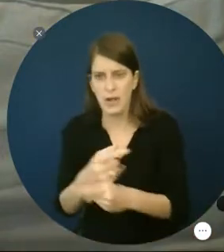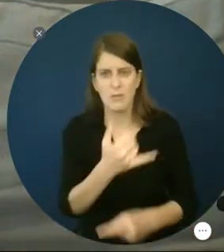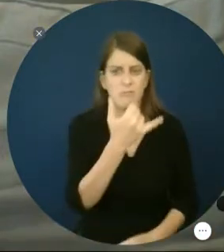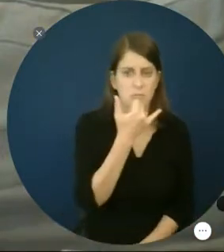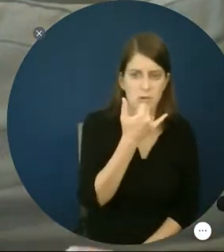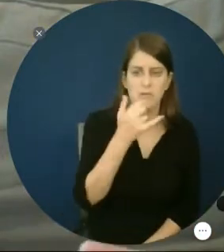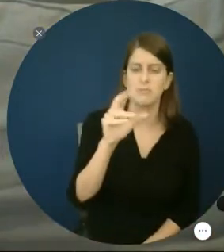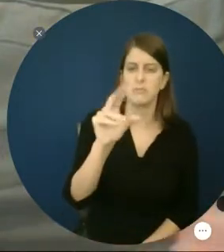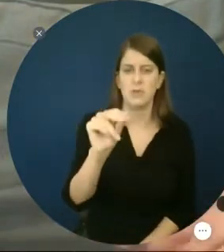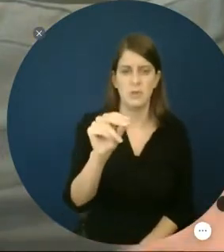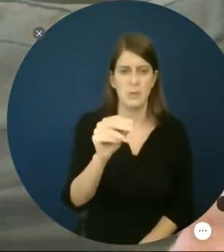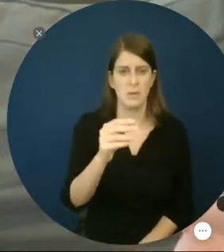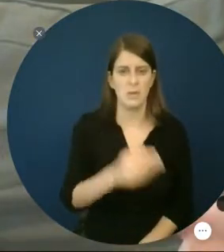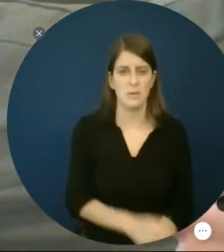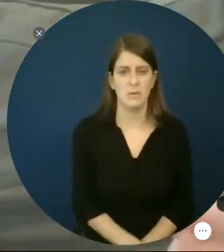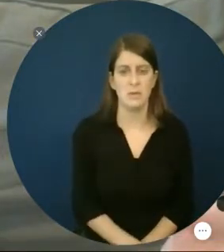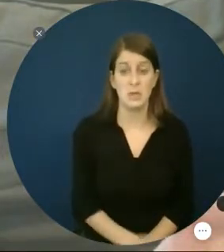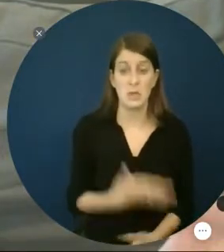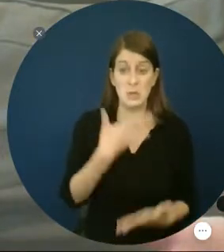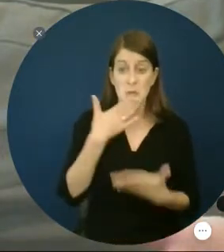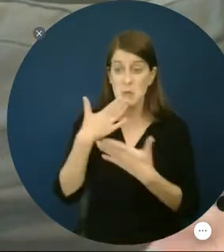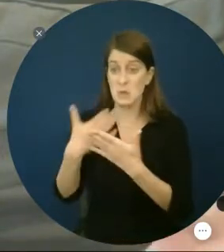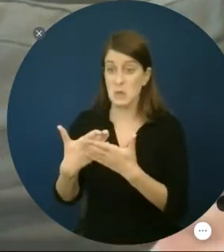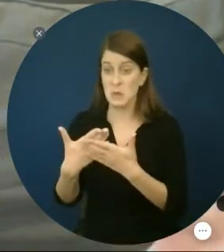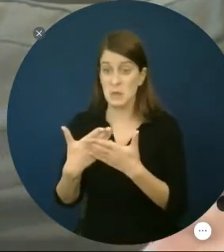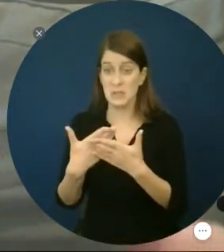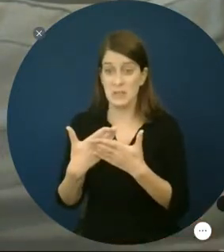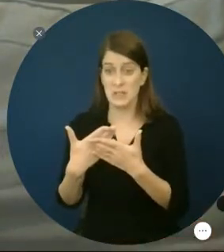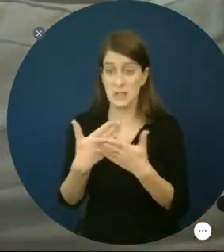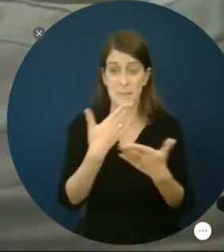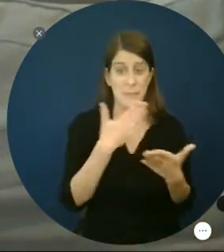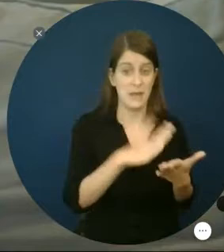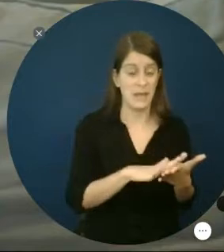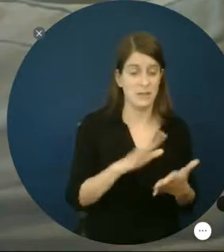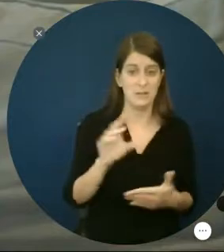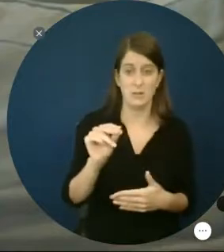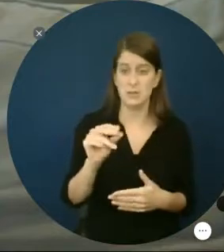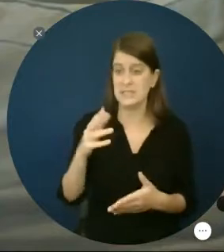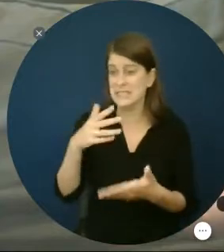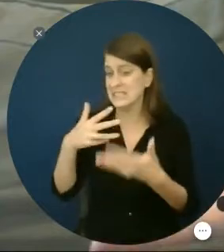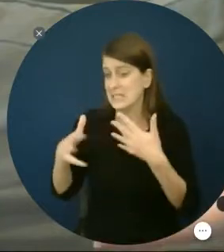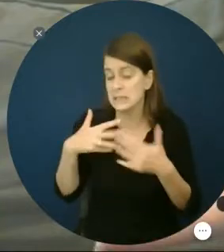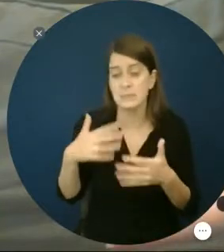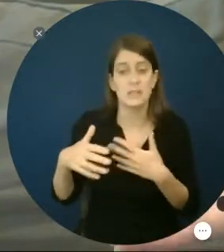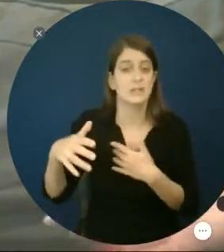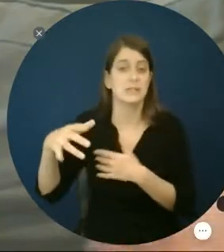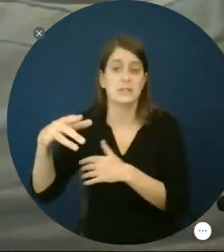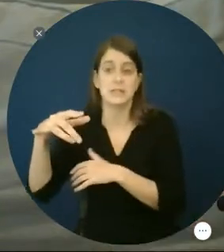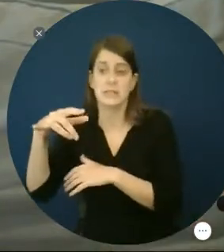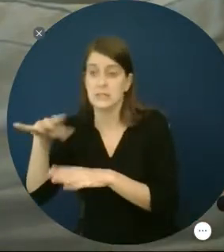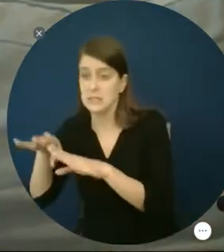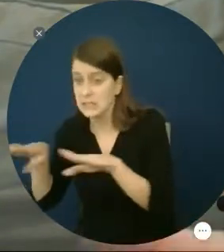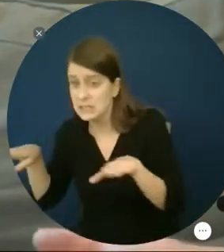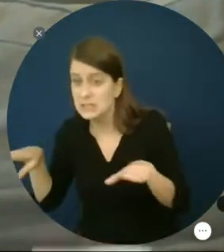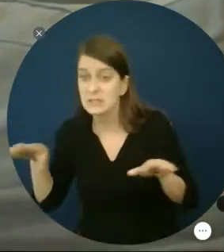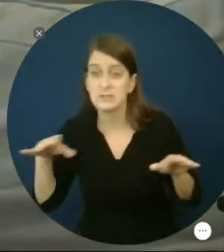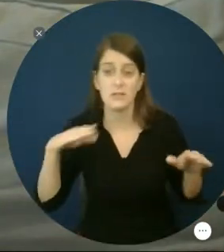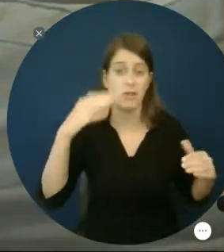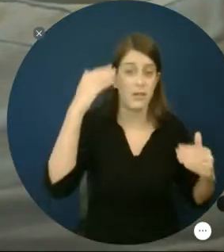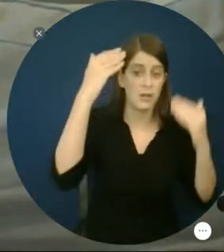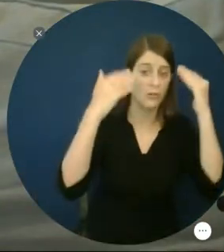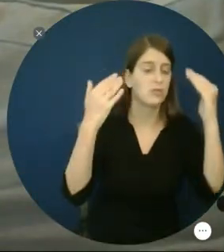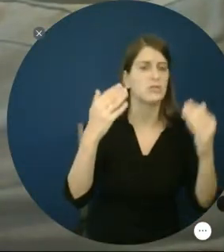emotion. There is no good emotion. In fact, whether we're a kid or whether we're an adult, we experience all